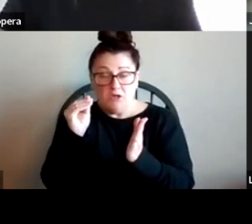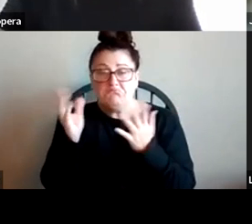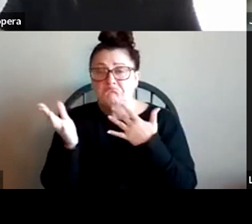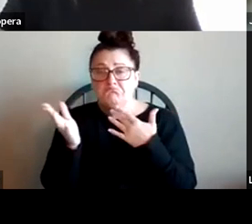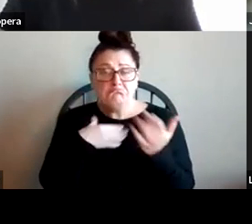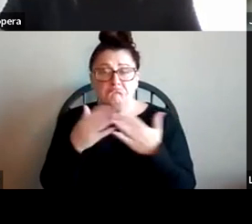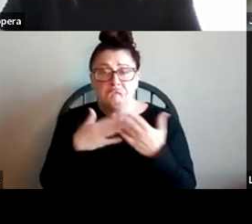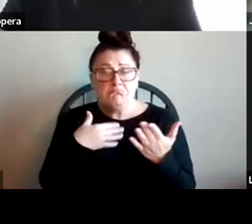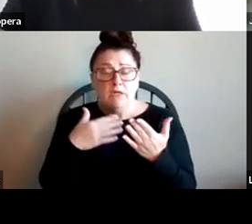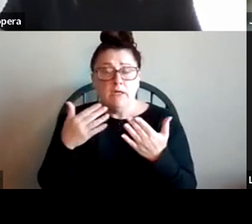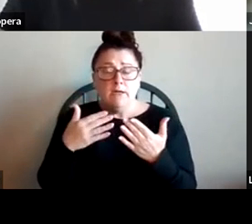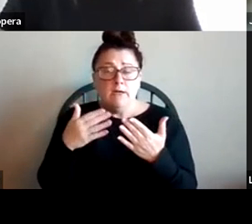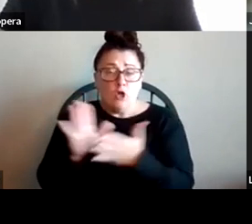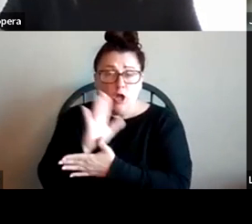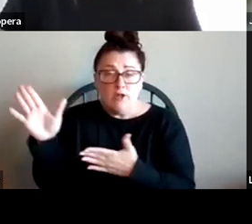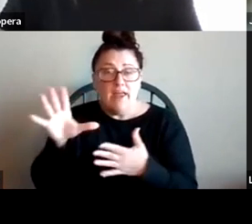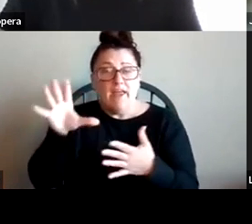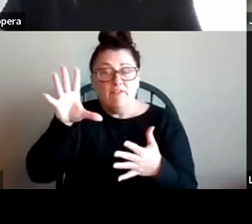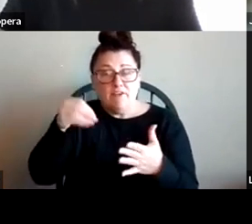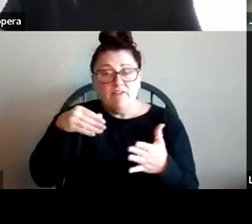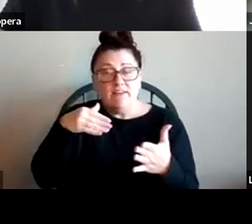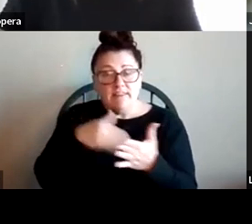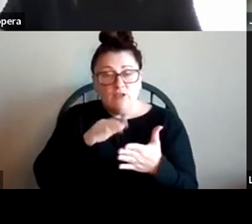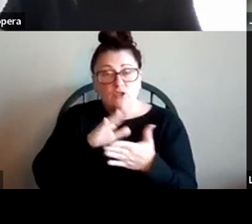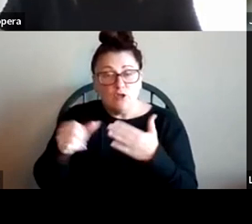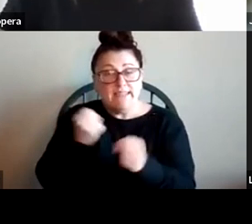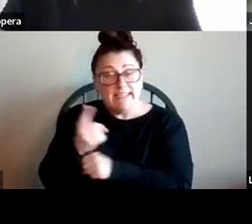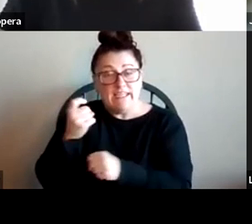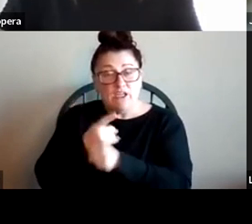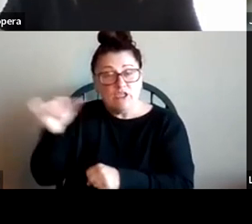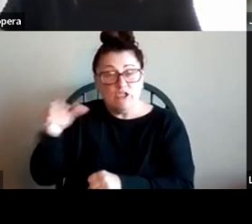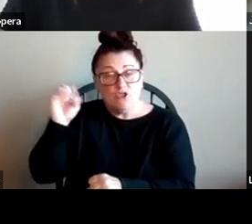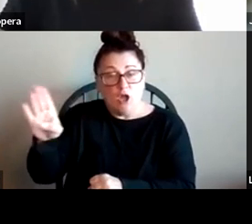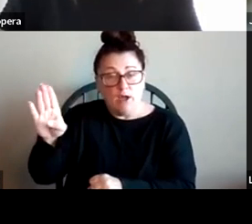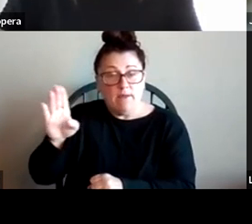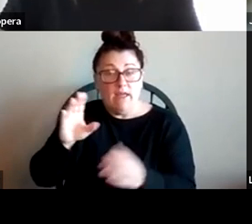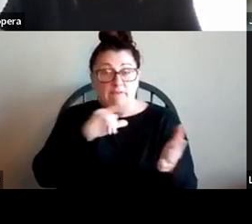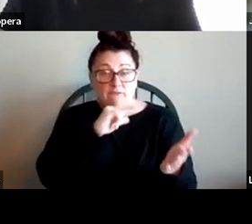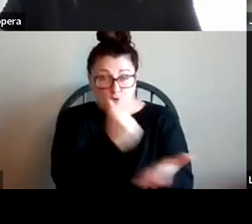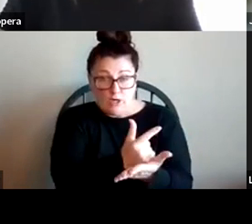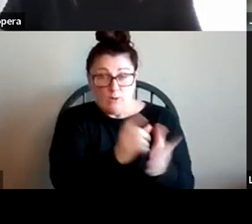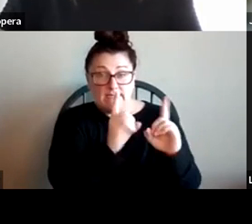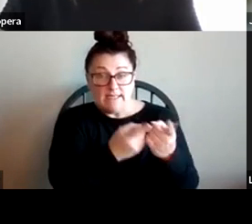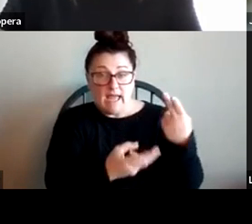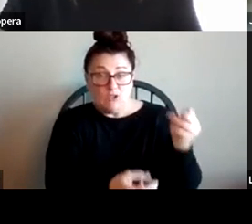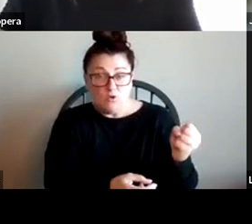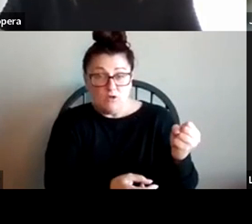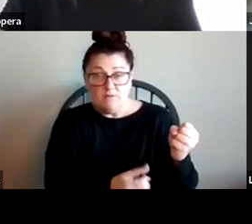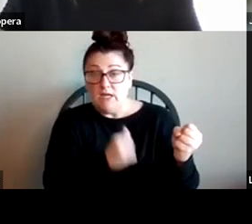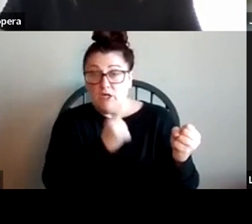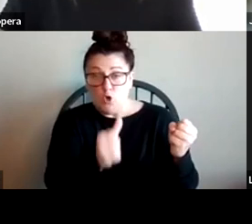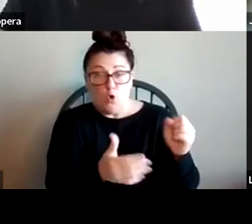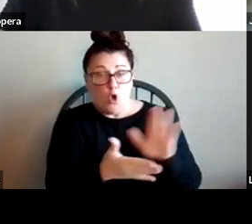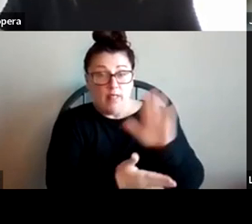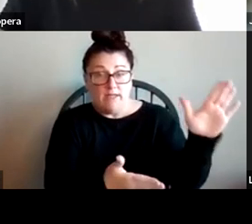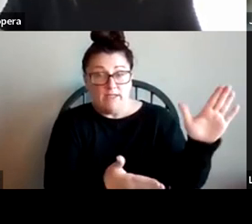go beyond that, you will get a $50,000 a year job. If you graduate from a district high school and do not go beyond that, you